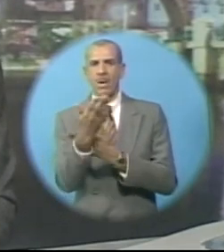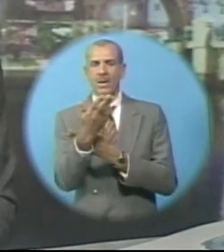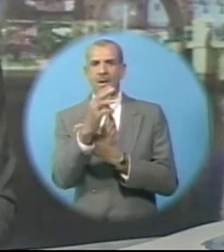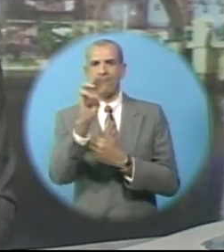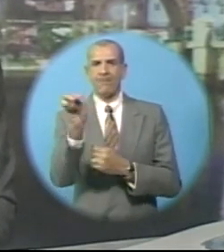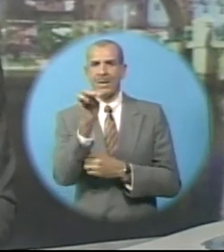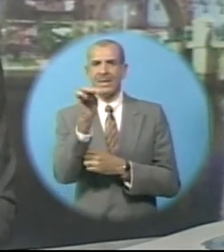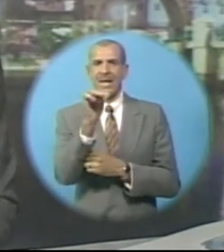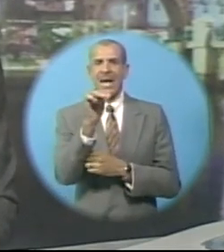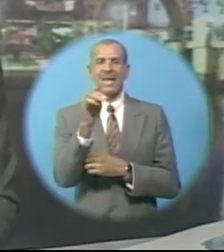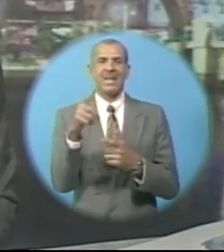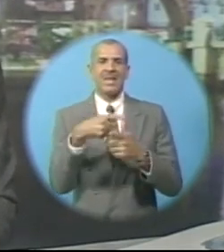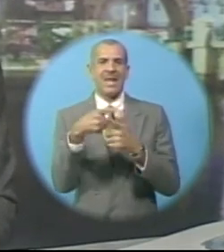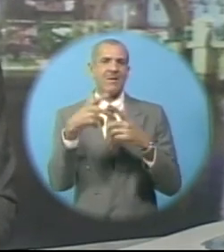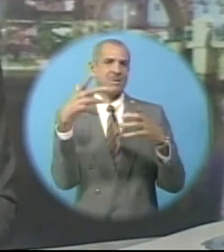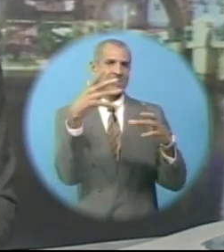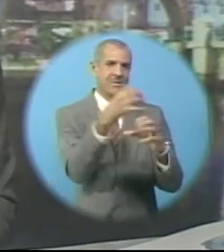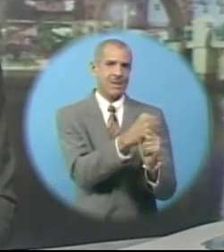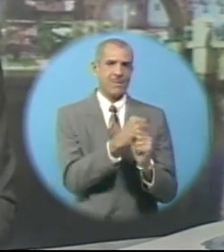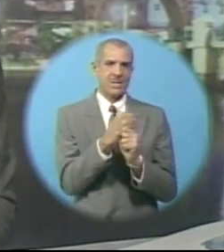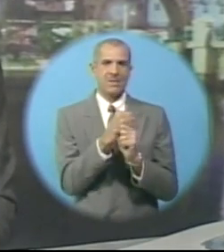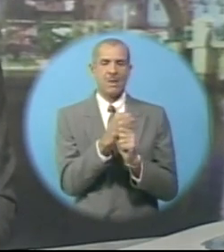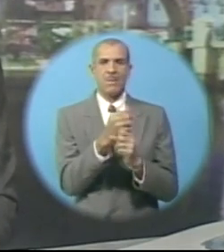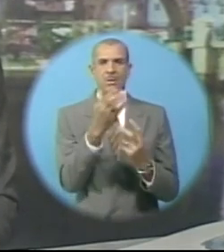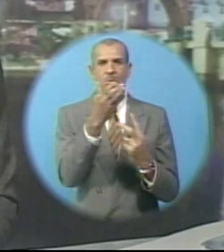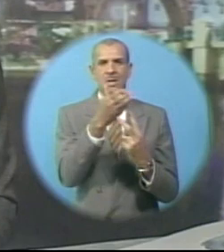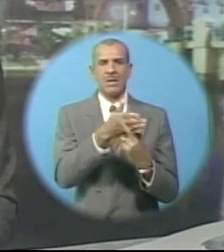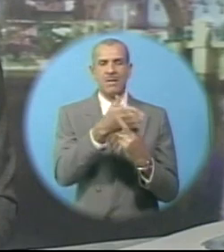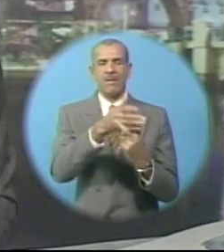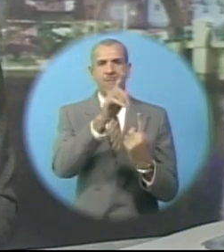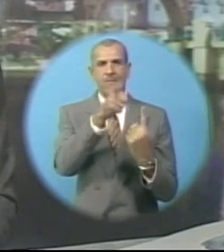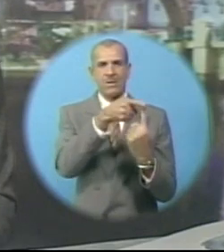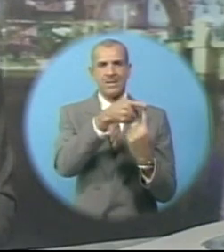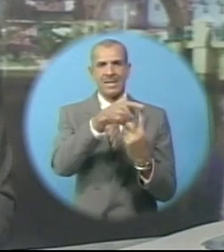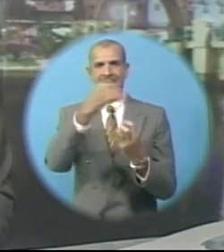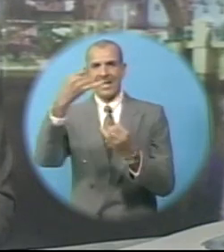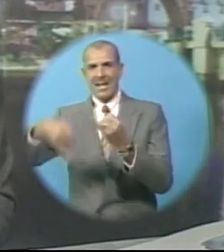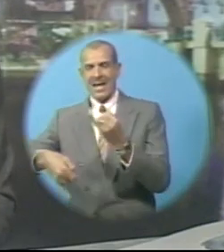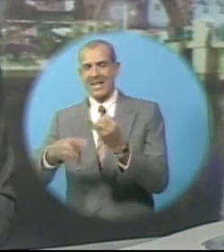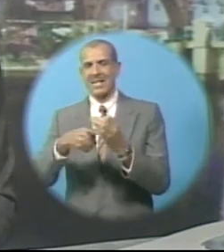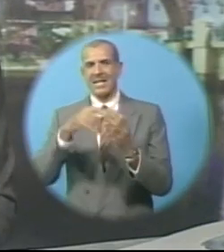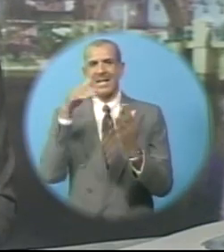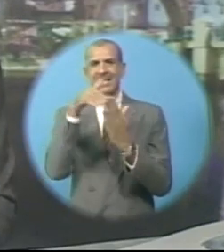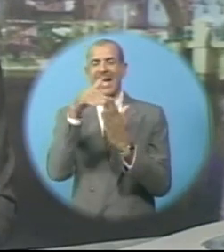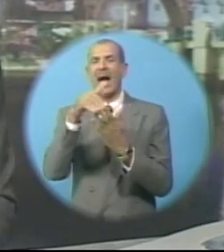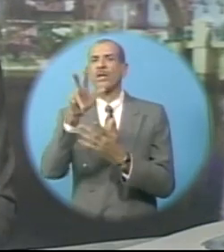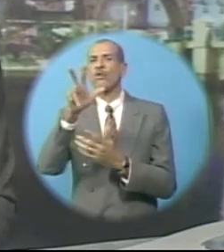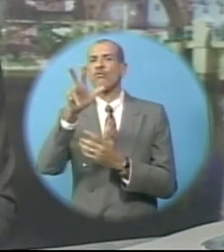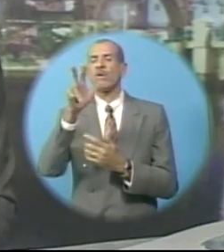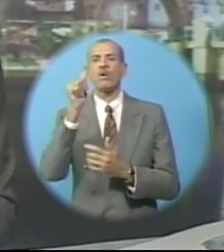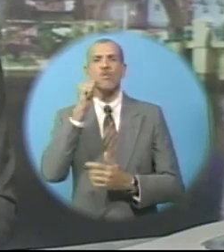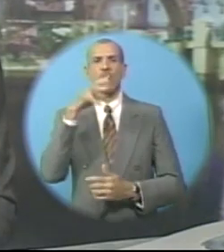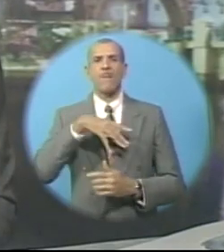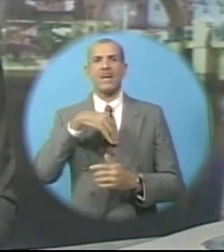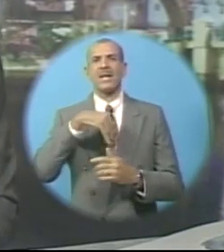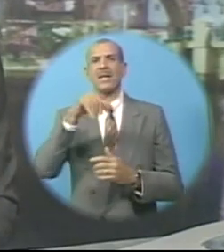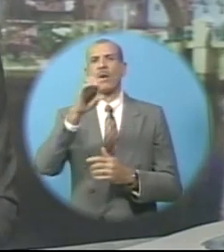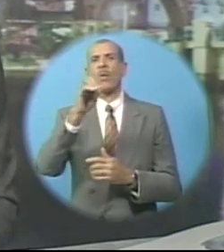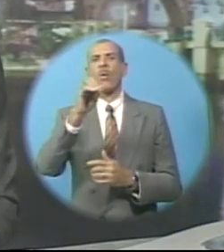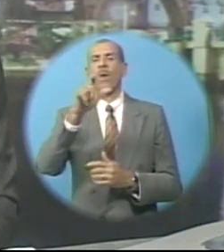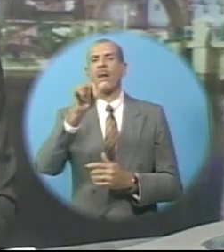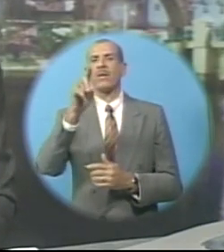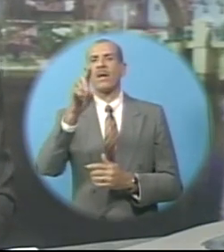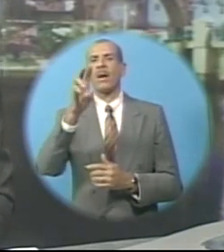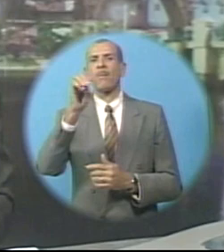by civilians. Between the first murder and the last, the suspect is believed to have attacked 3 women in a house in Old Montrose, but